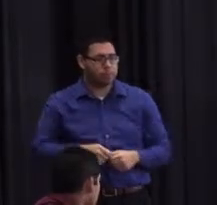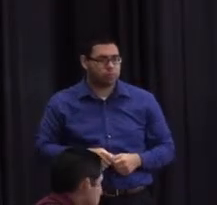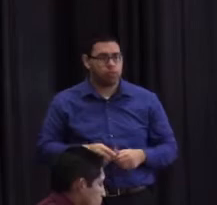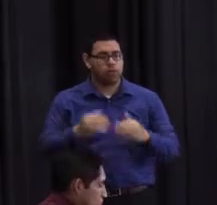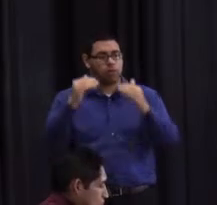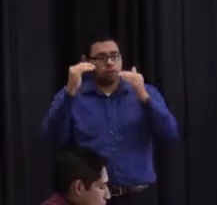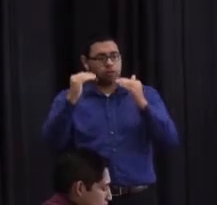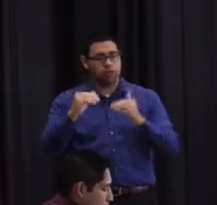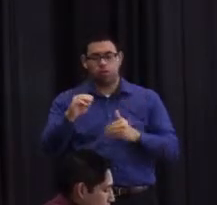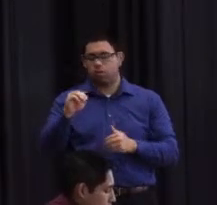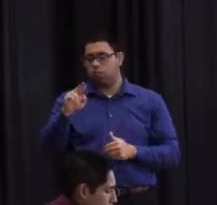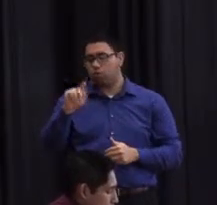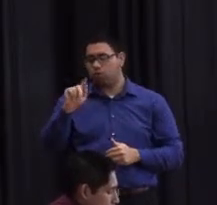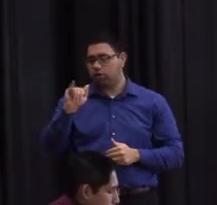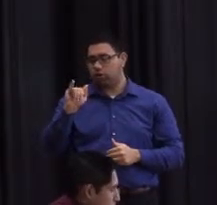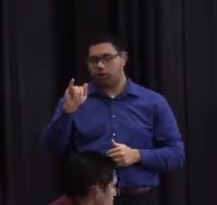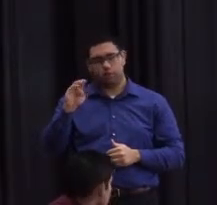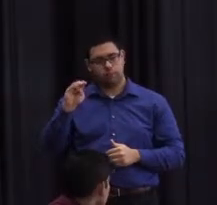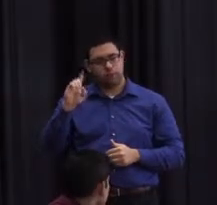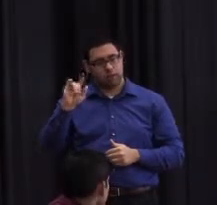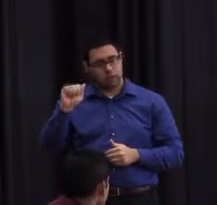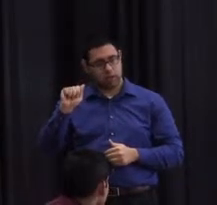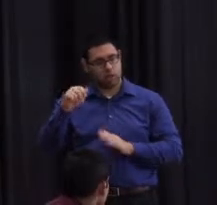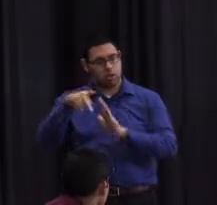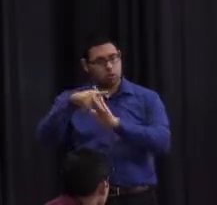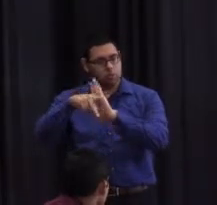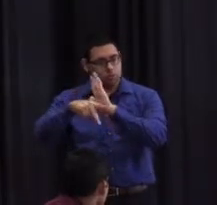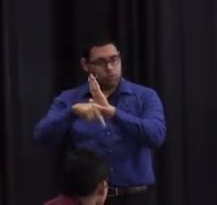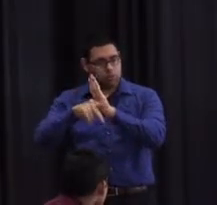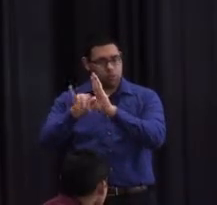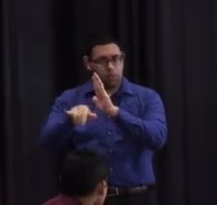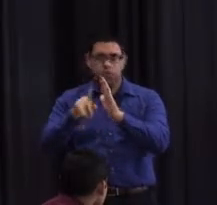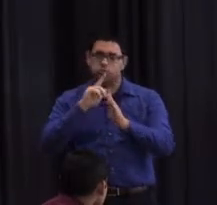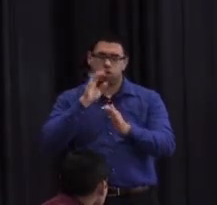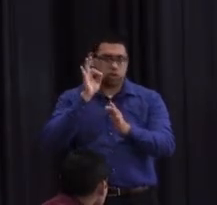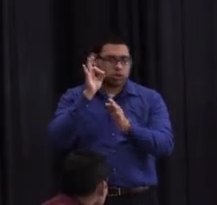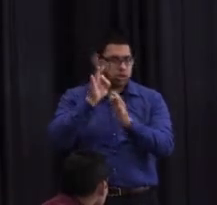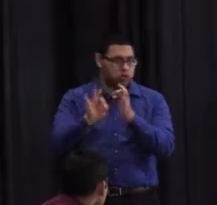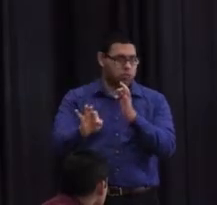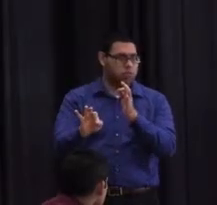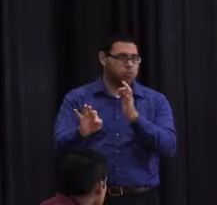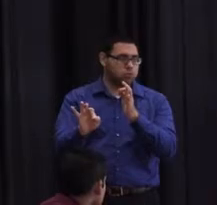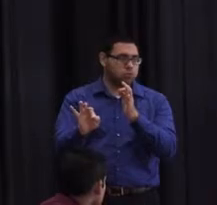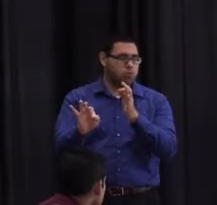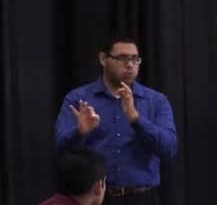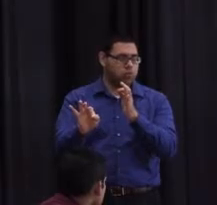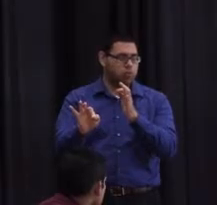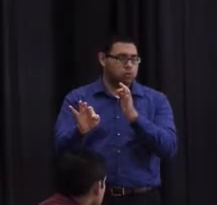is the Multimedia Principle. Multimedia Principle is very simple.